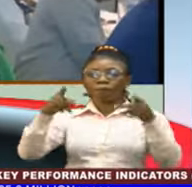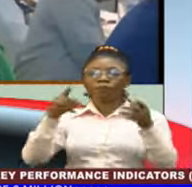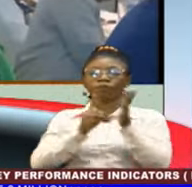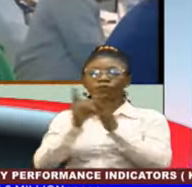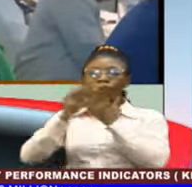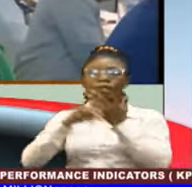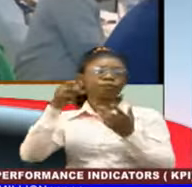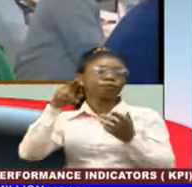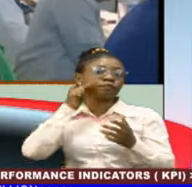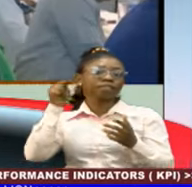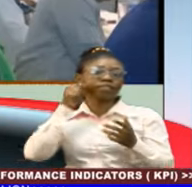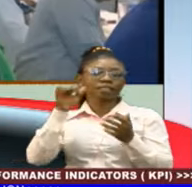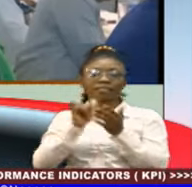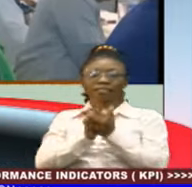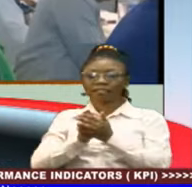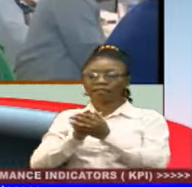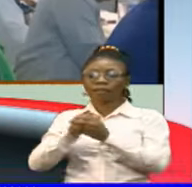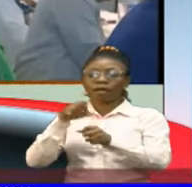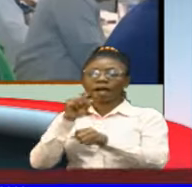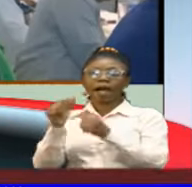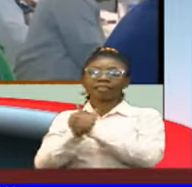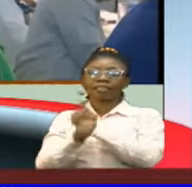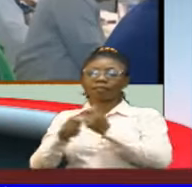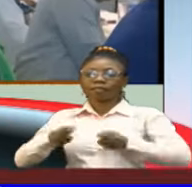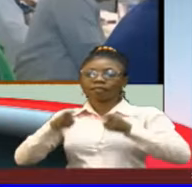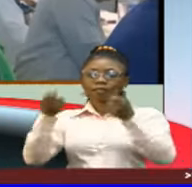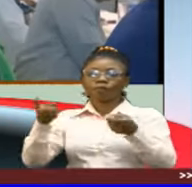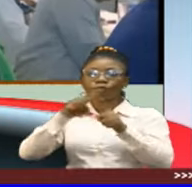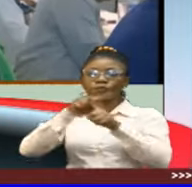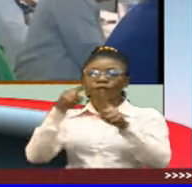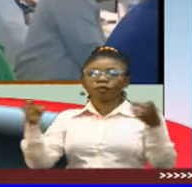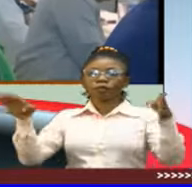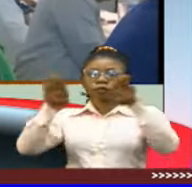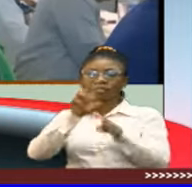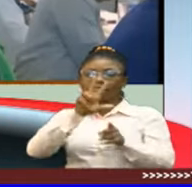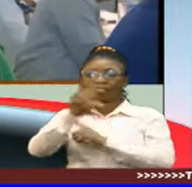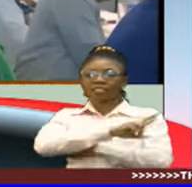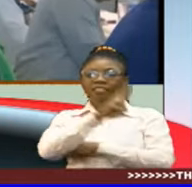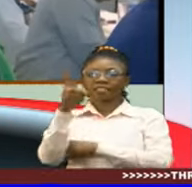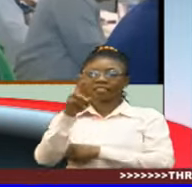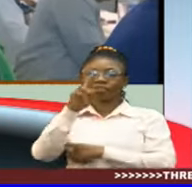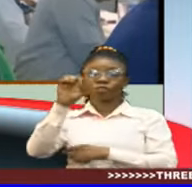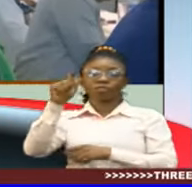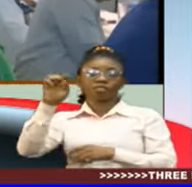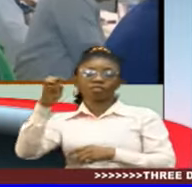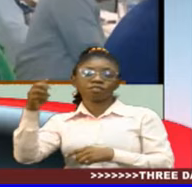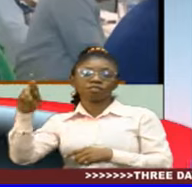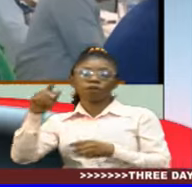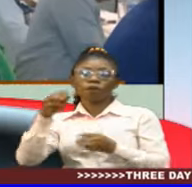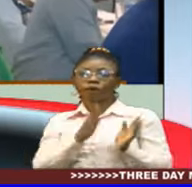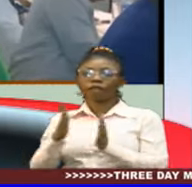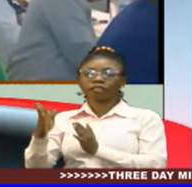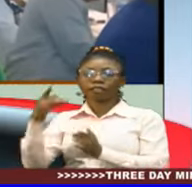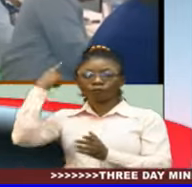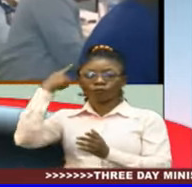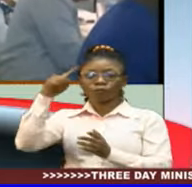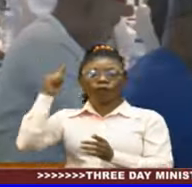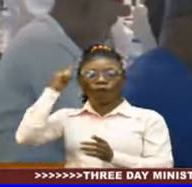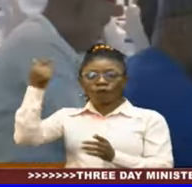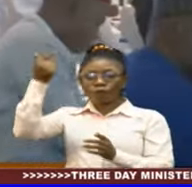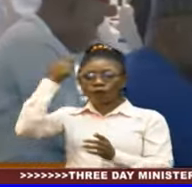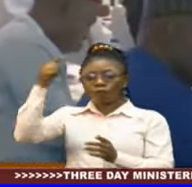Nigeria. He gave the charge while closing the three-day retreat organized for government functionaries. The president says it